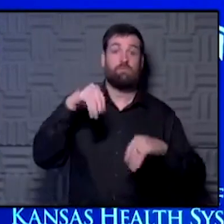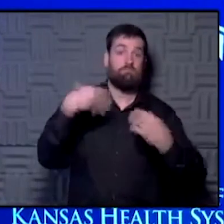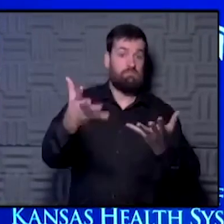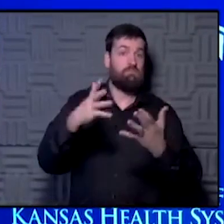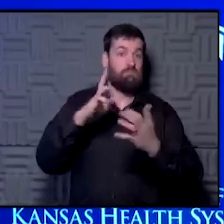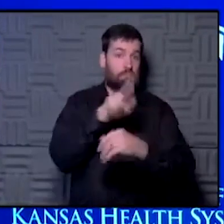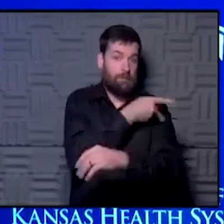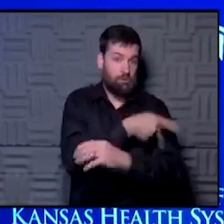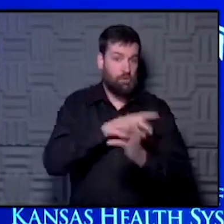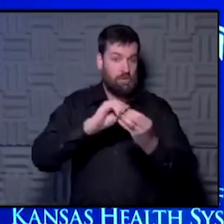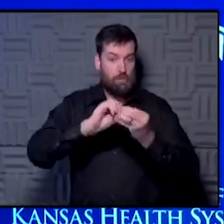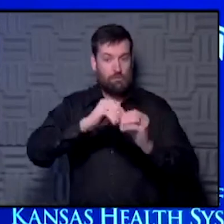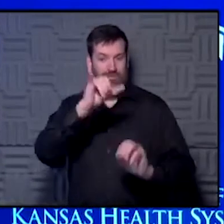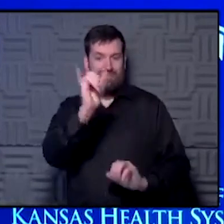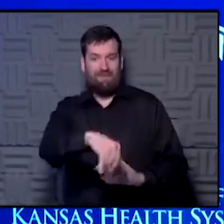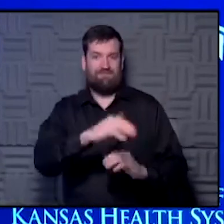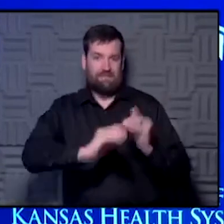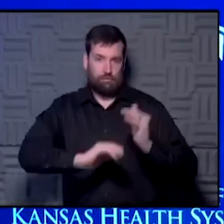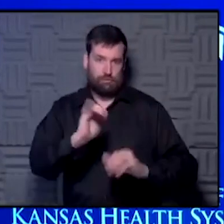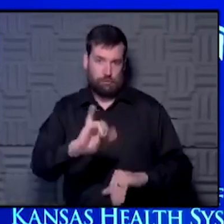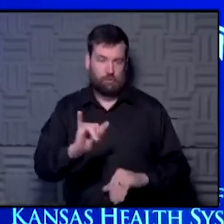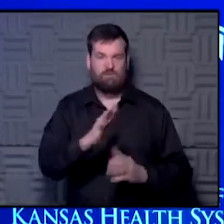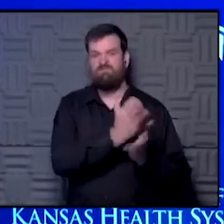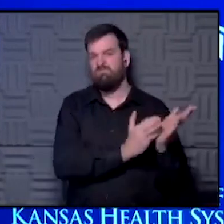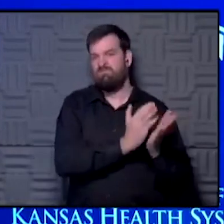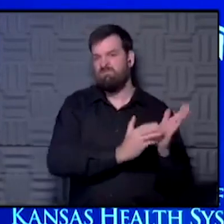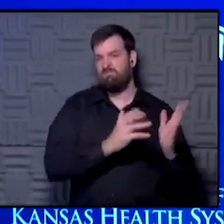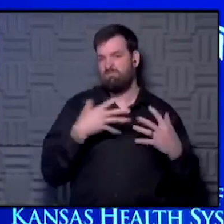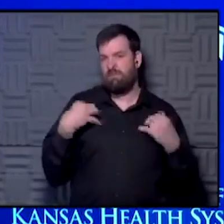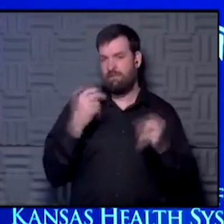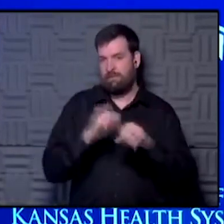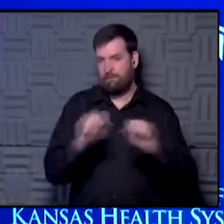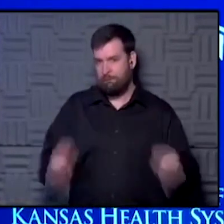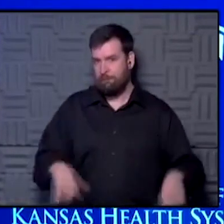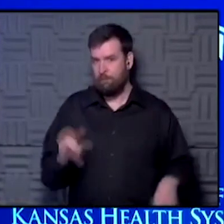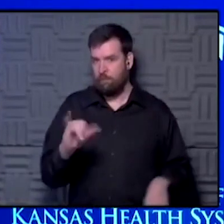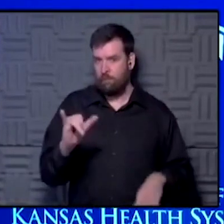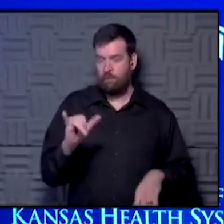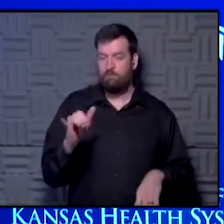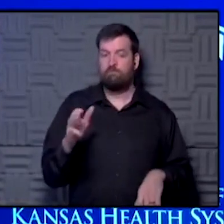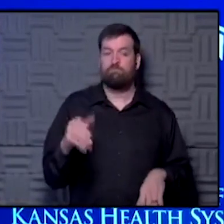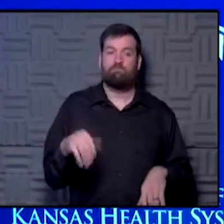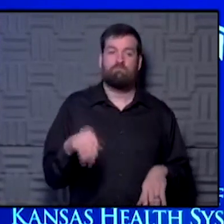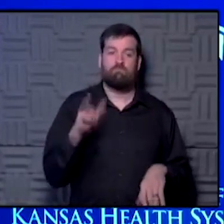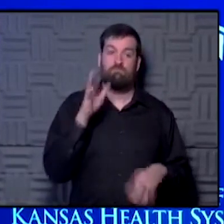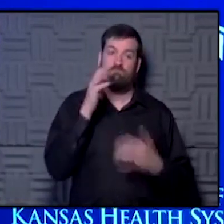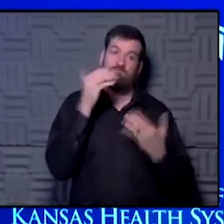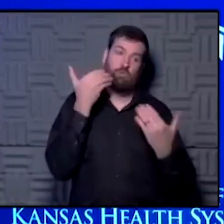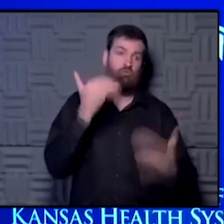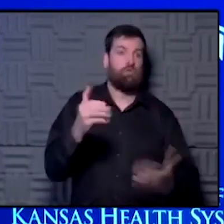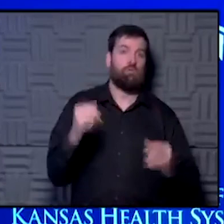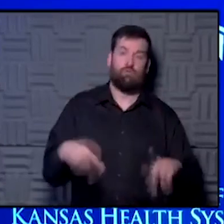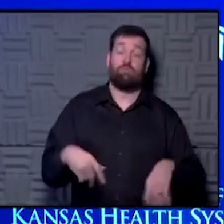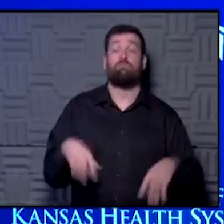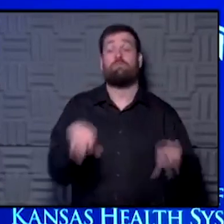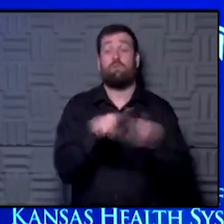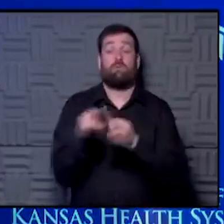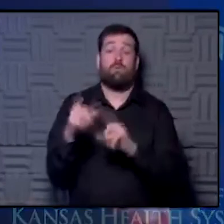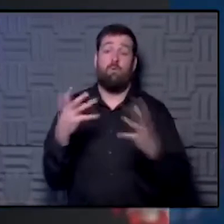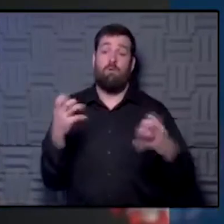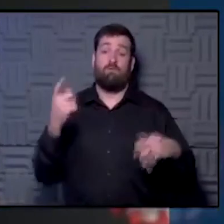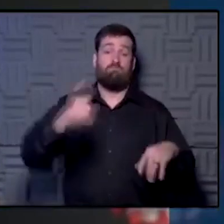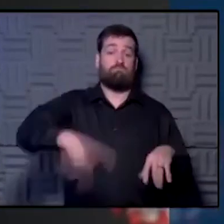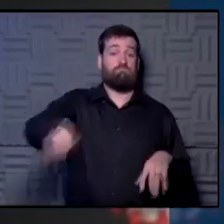numbers at that health system as well, or that part of the health system as well. So we know that it will be a good opportunity. We also want